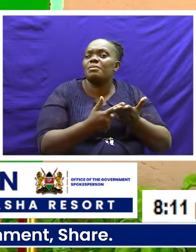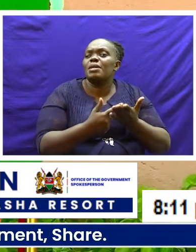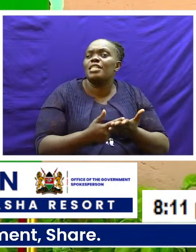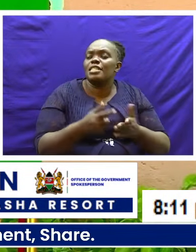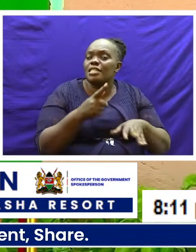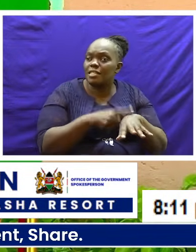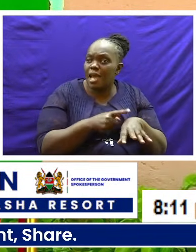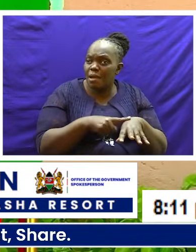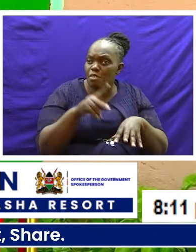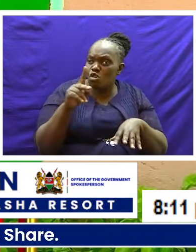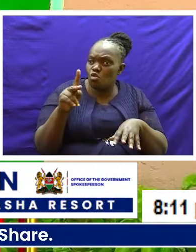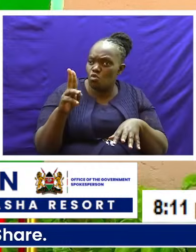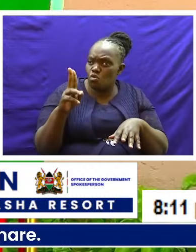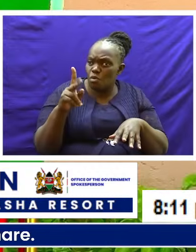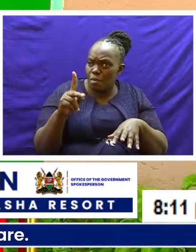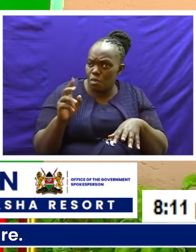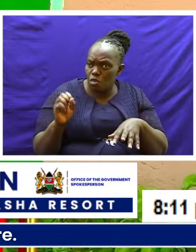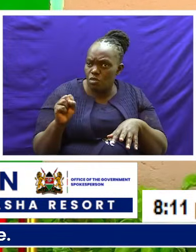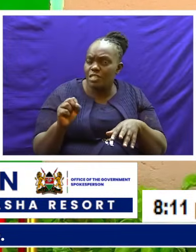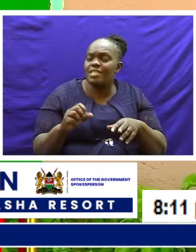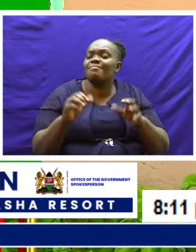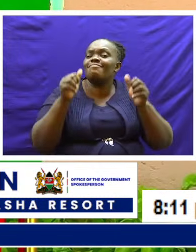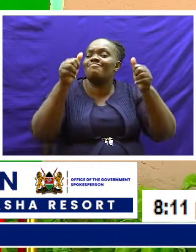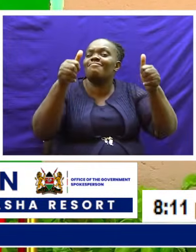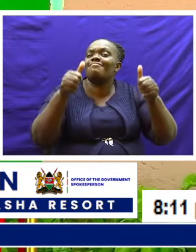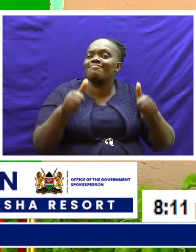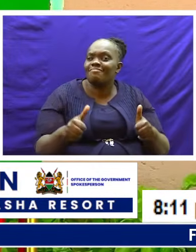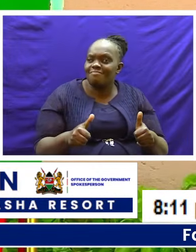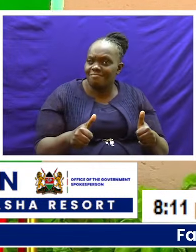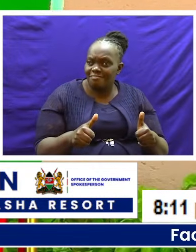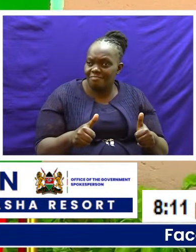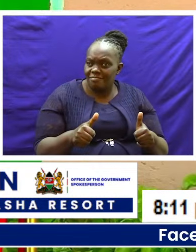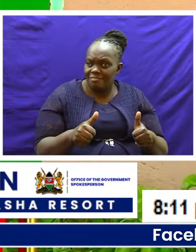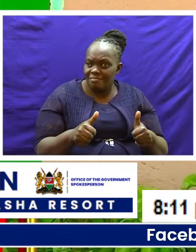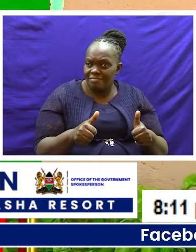when KUCCPS advertised for a